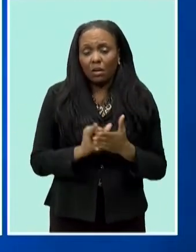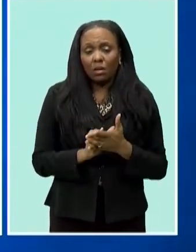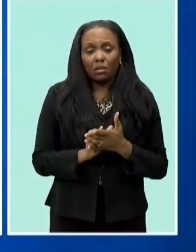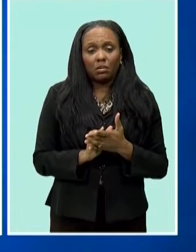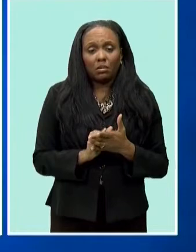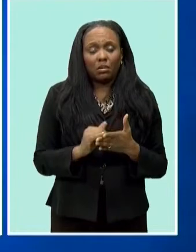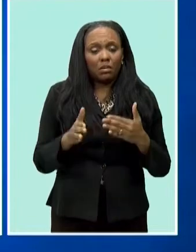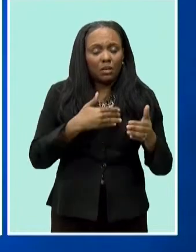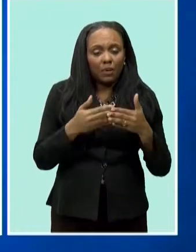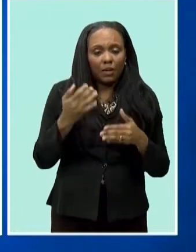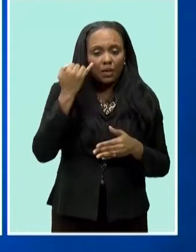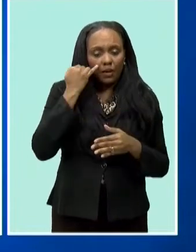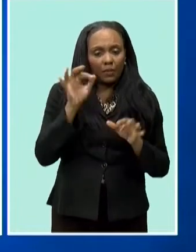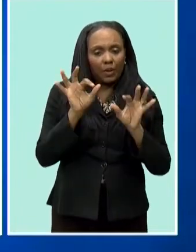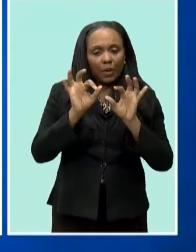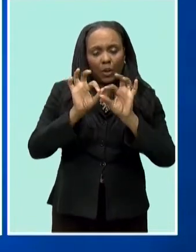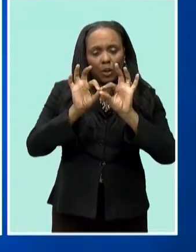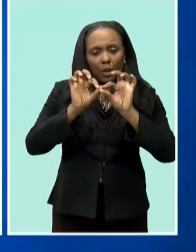wires, because